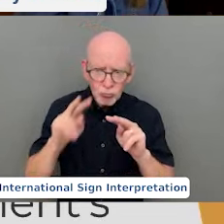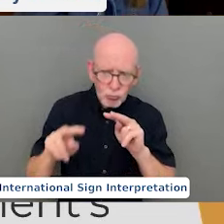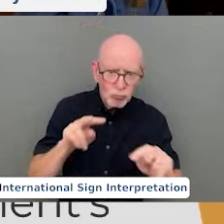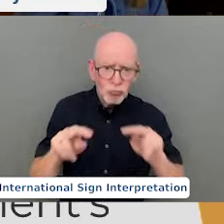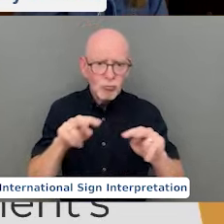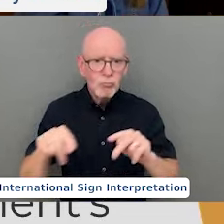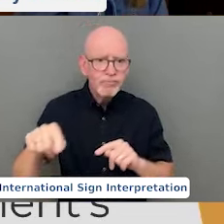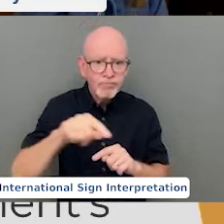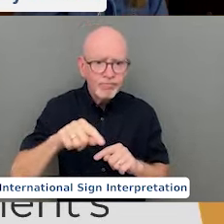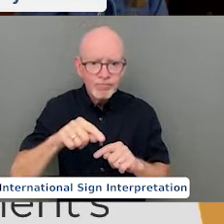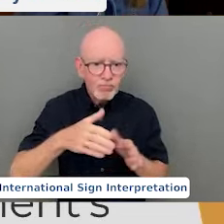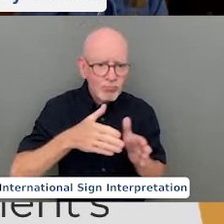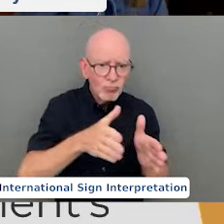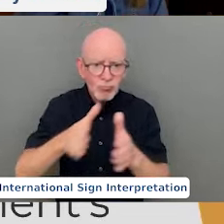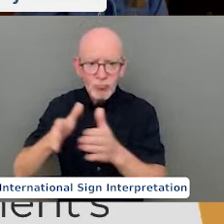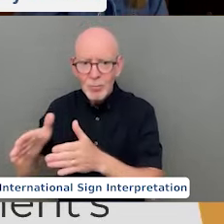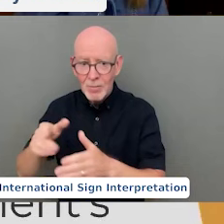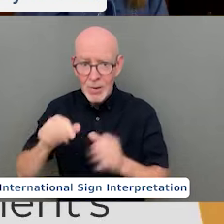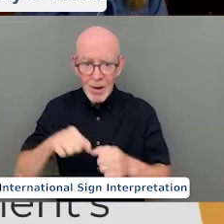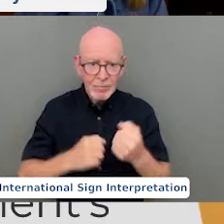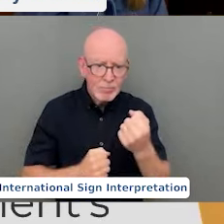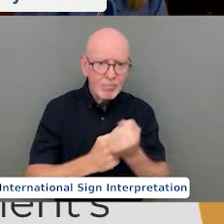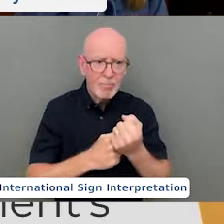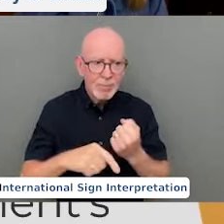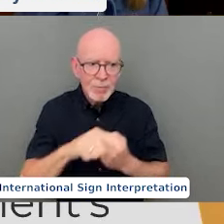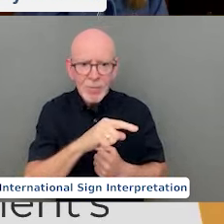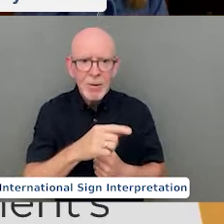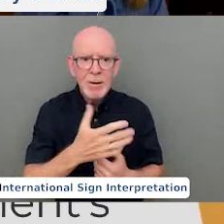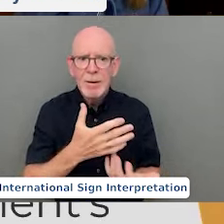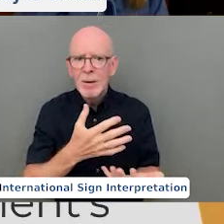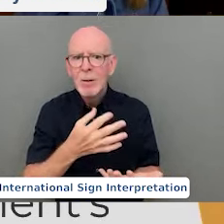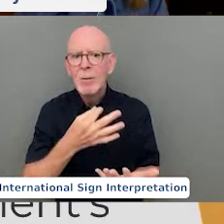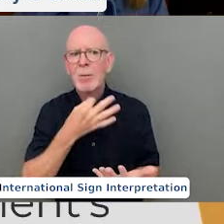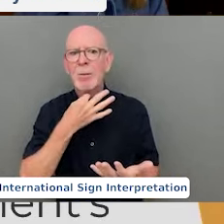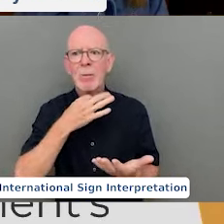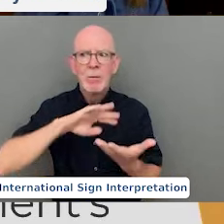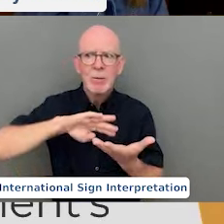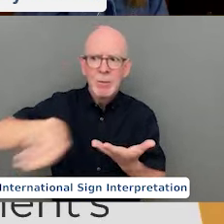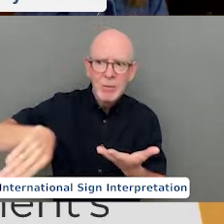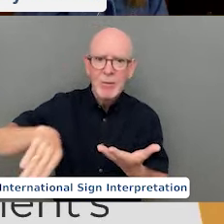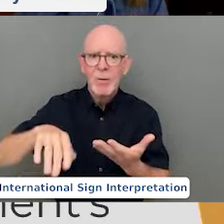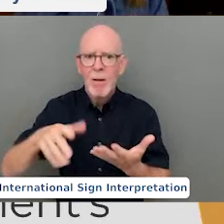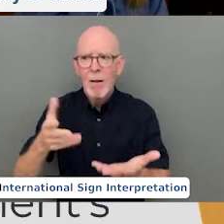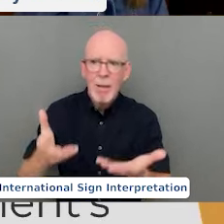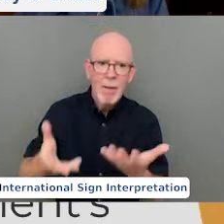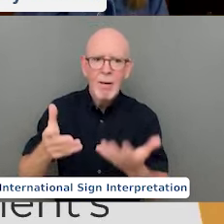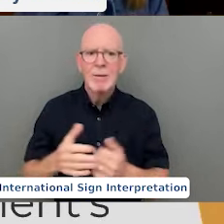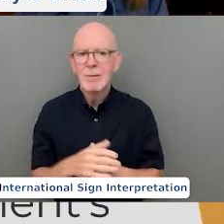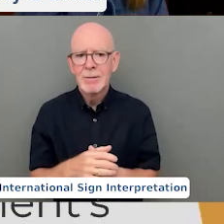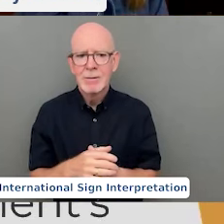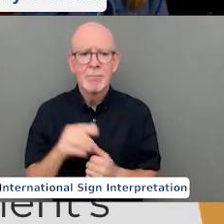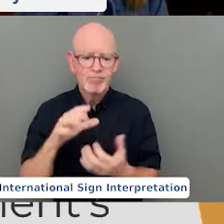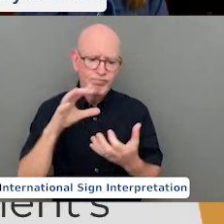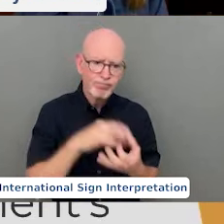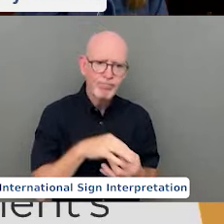and insecurity. Rooted in the Asia-Pacific context, offering globally relevant insights and guided by